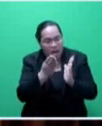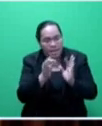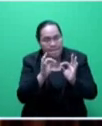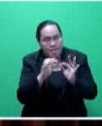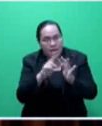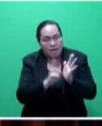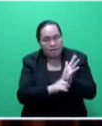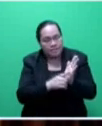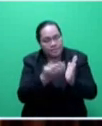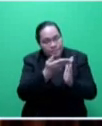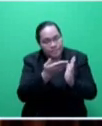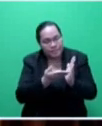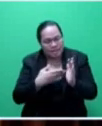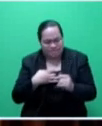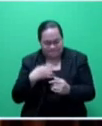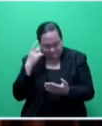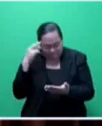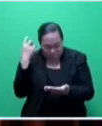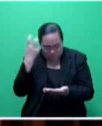it just worries me that